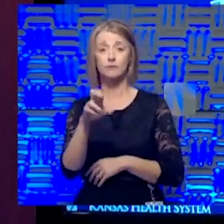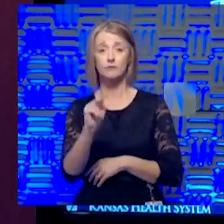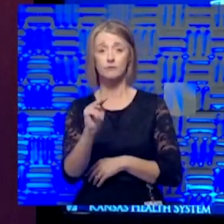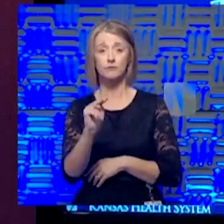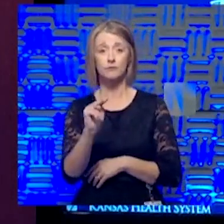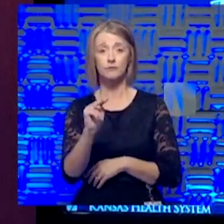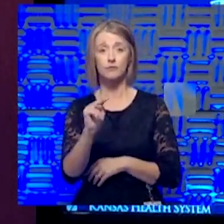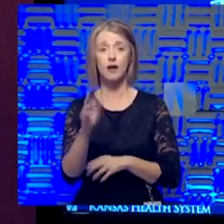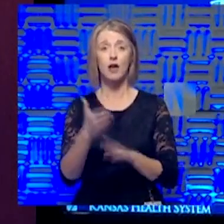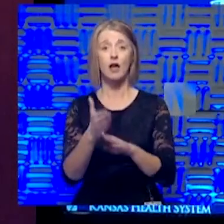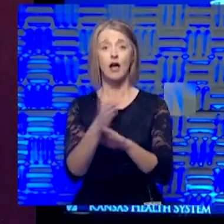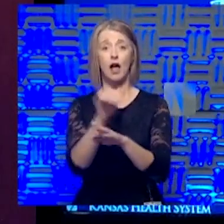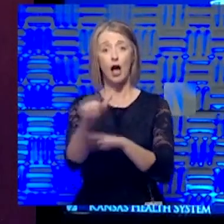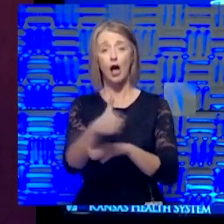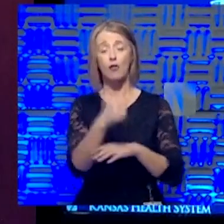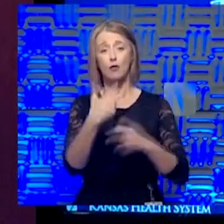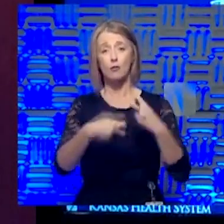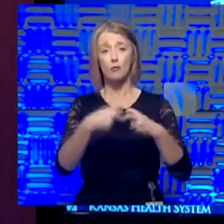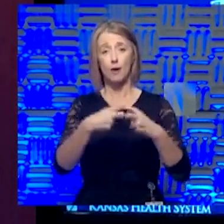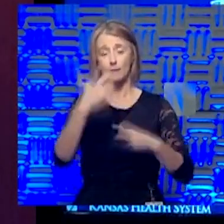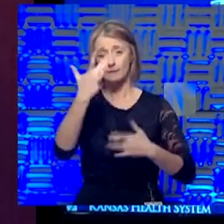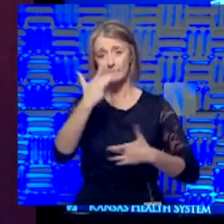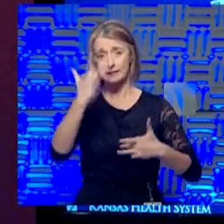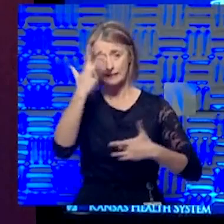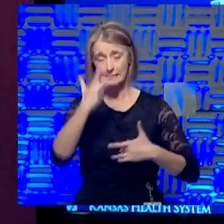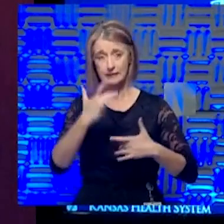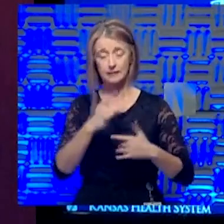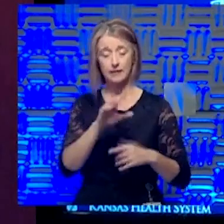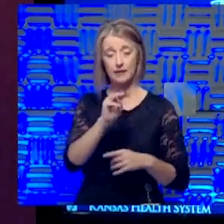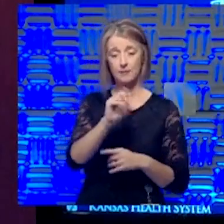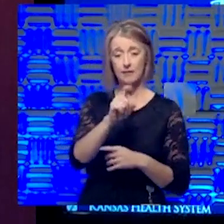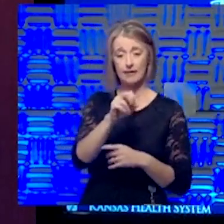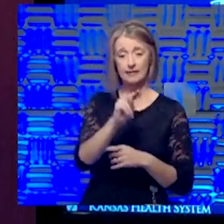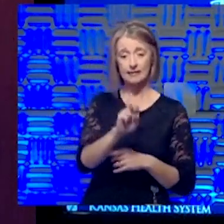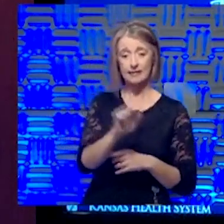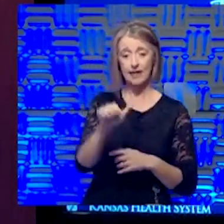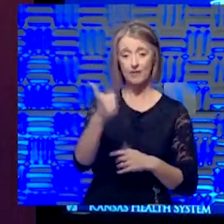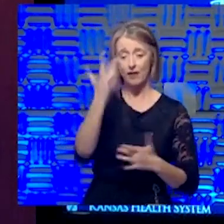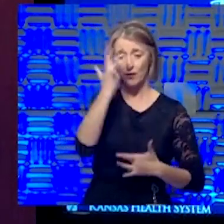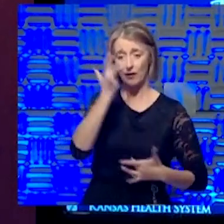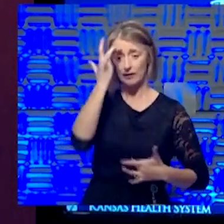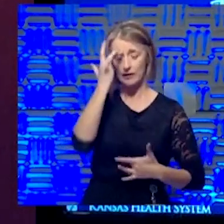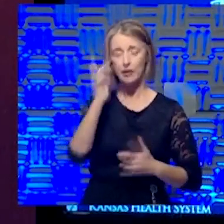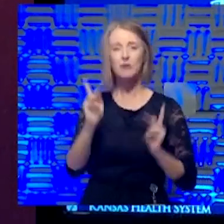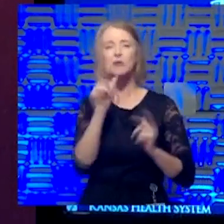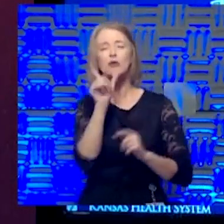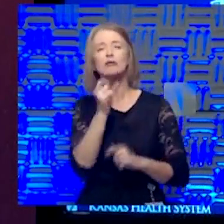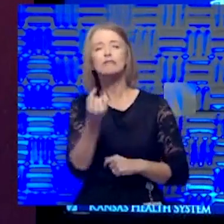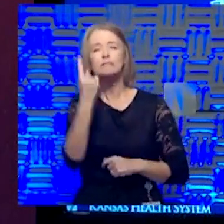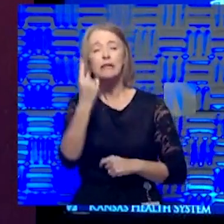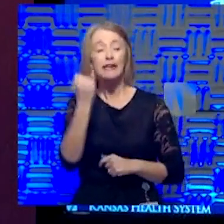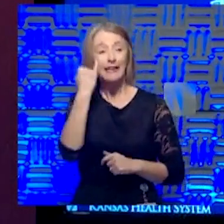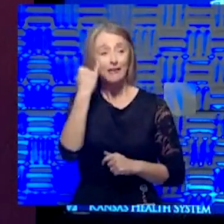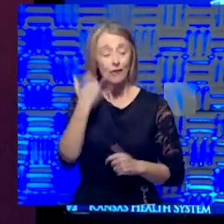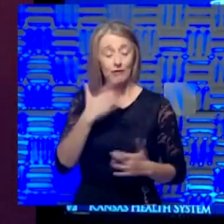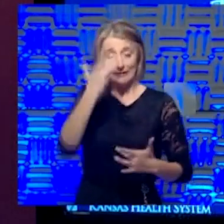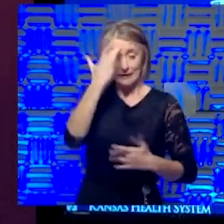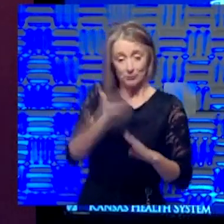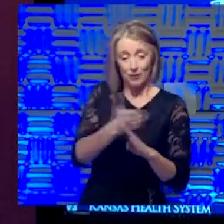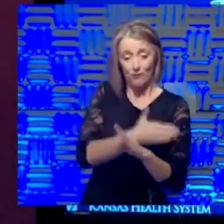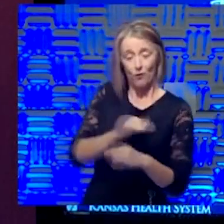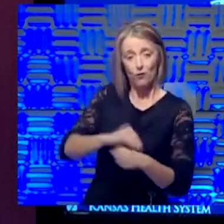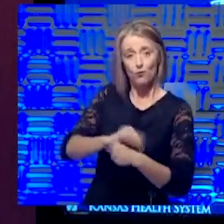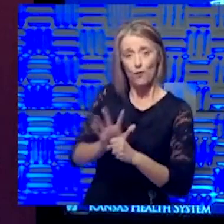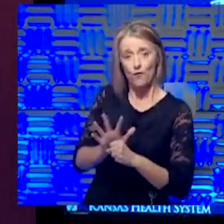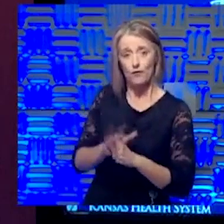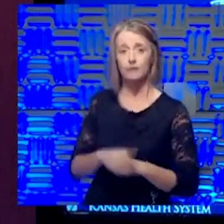have underlying conditions, and does Maxine have underlying conditions? People are really trying to understand. Yeah. Maxine, so I think this is